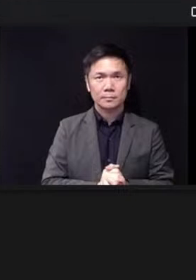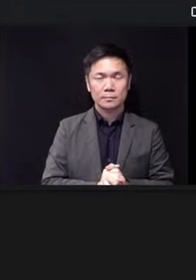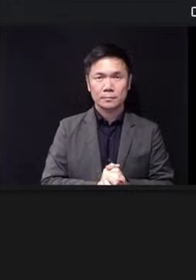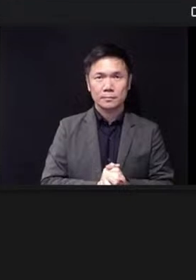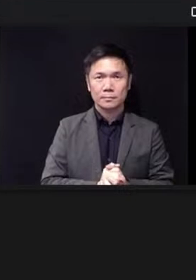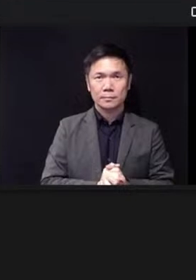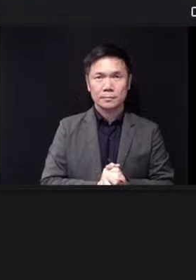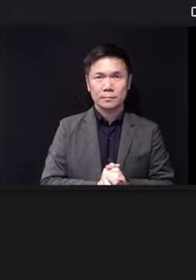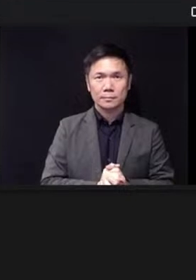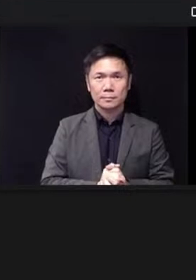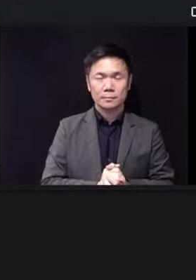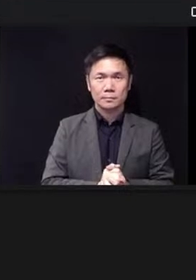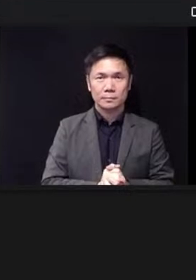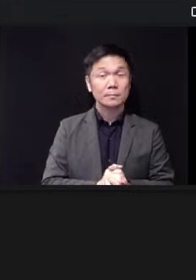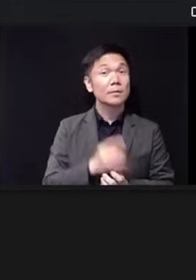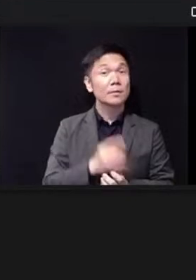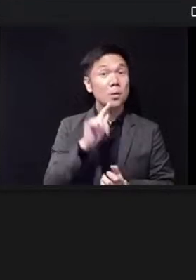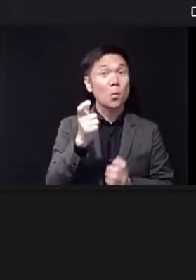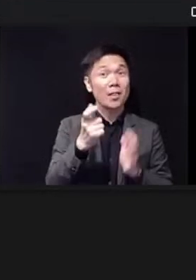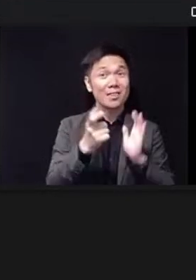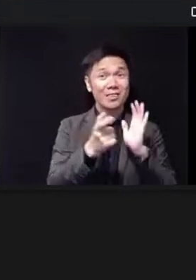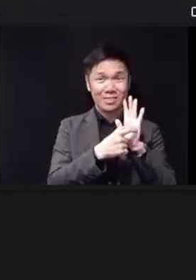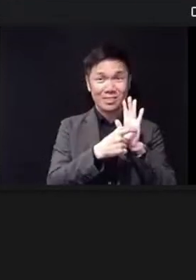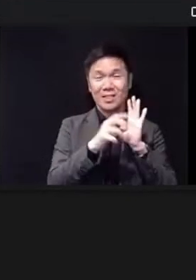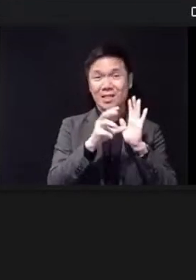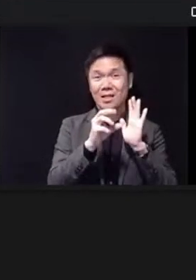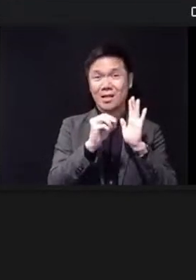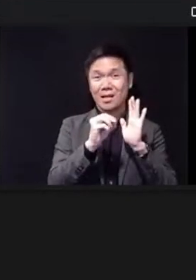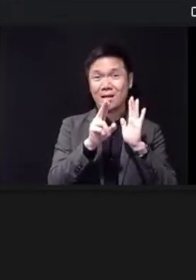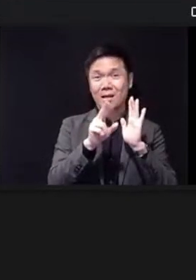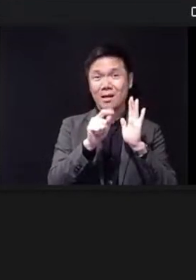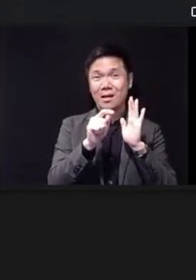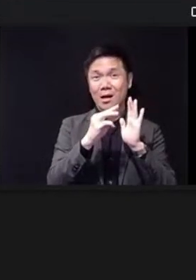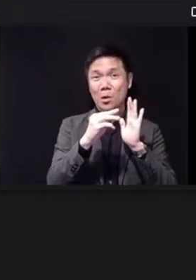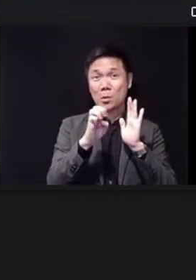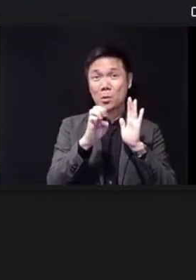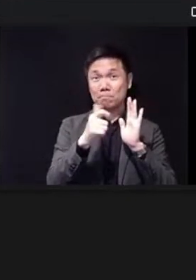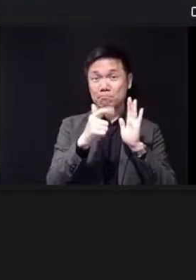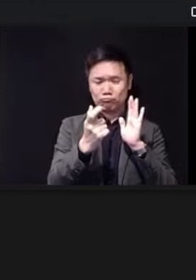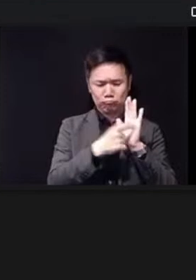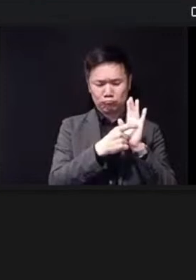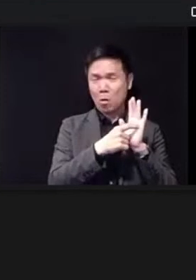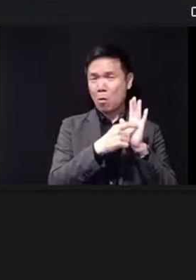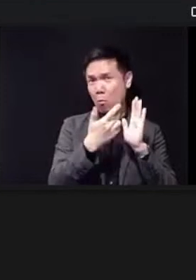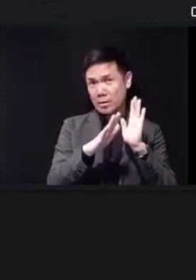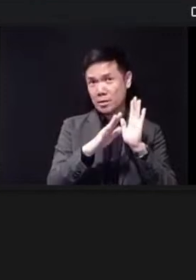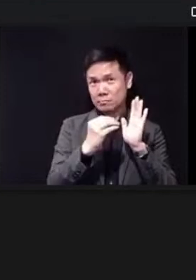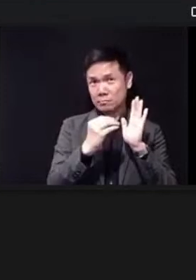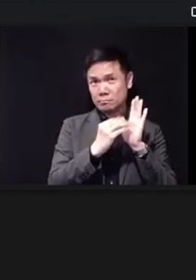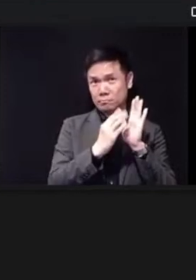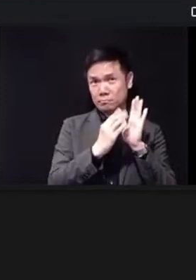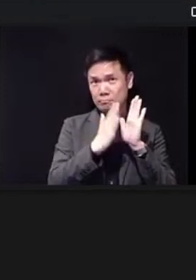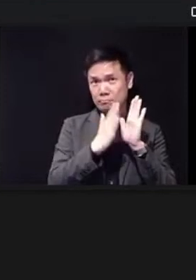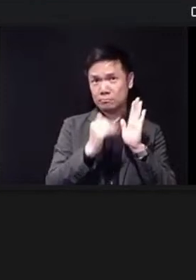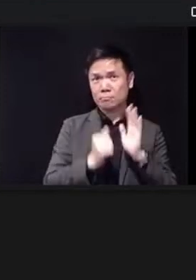the outcome could be already in the phrase "the report"?